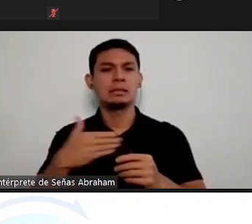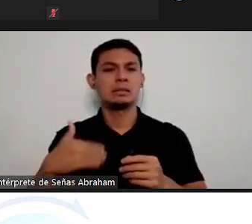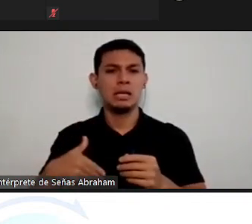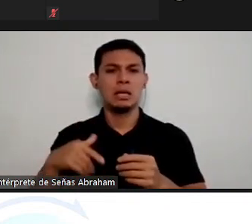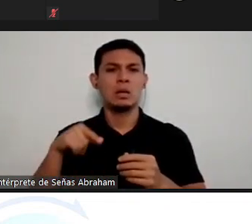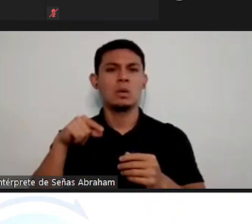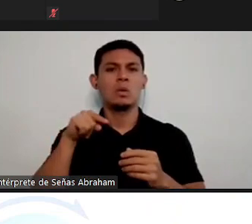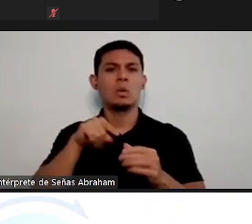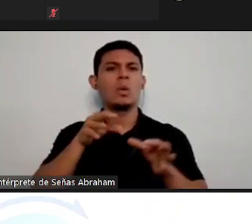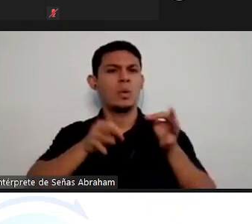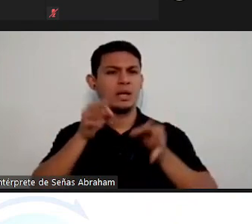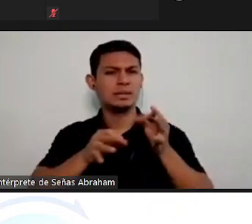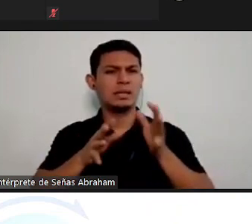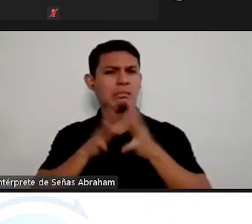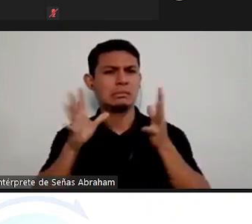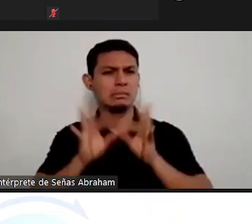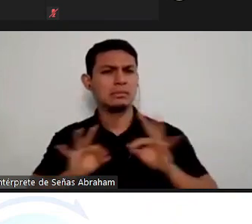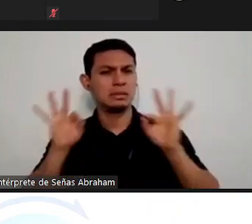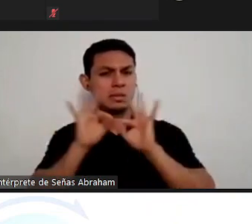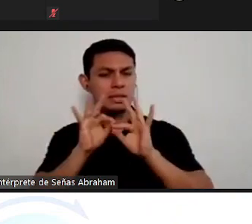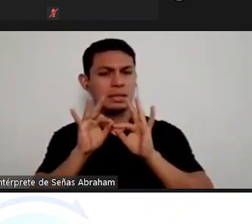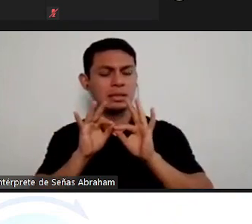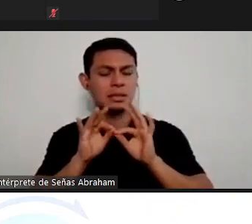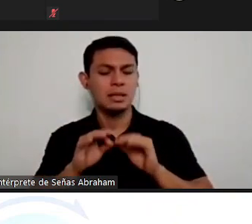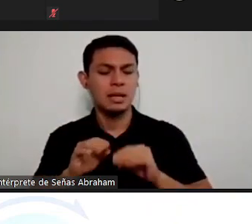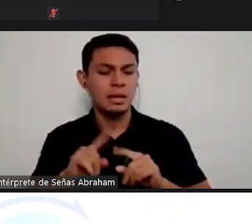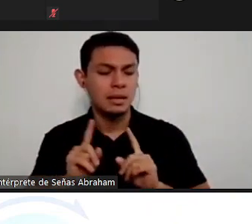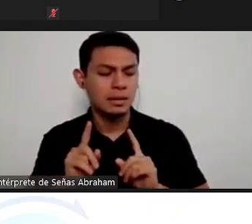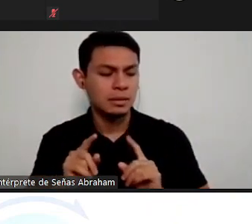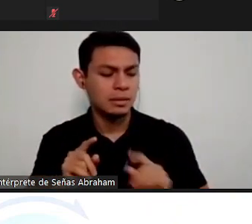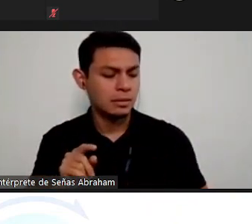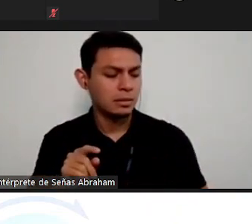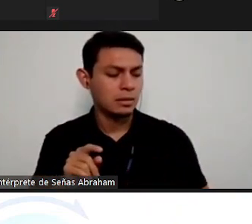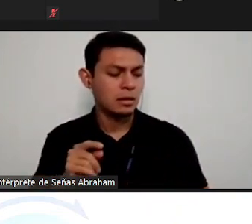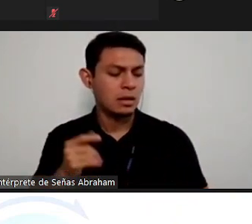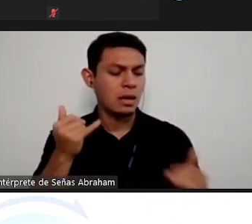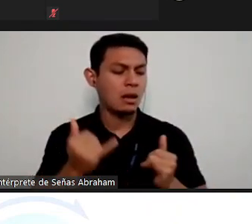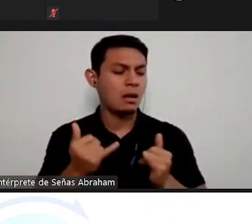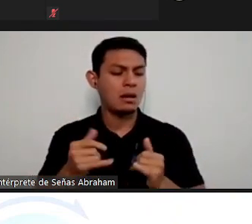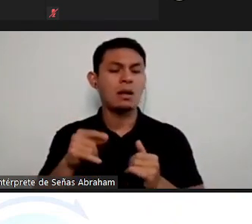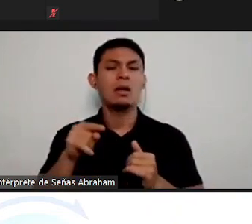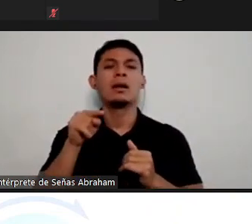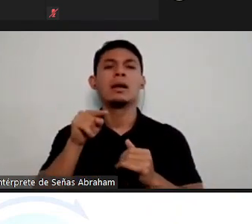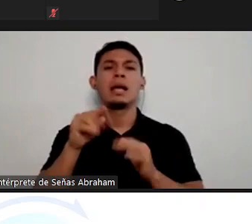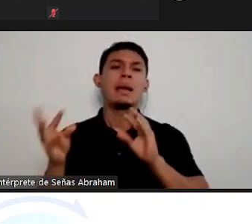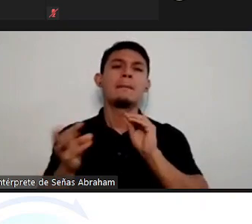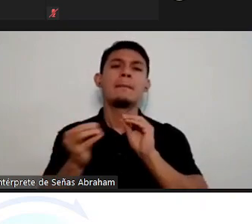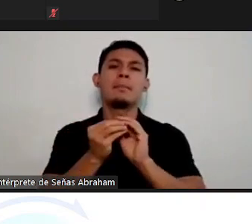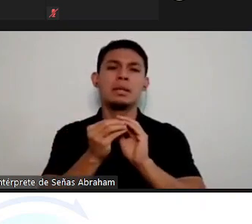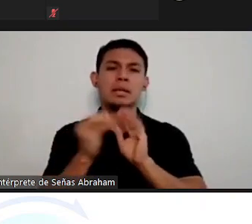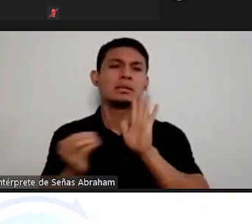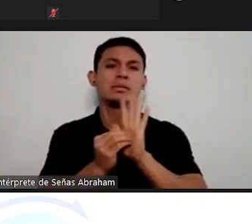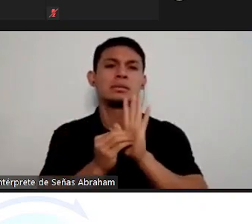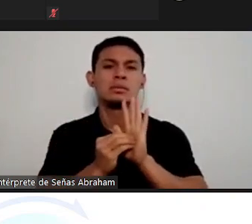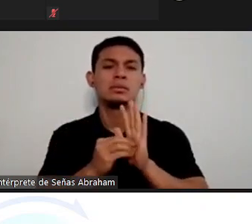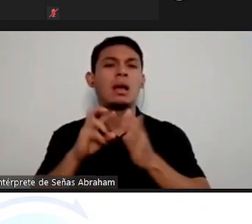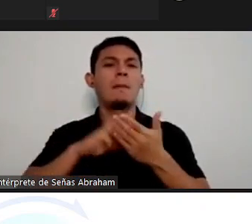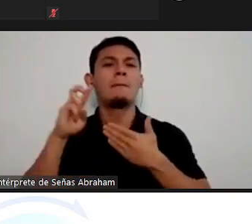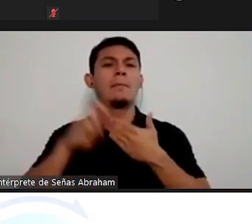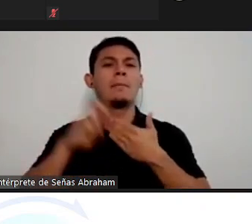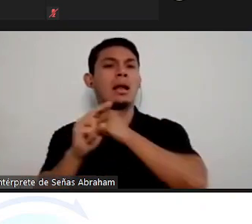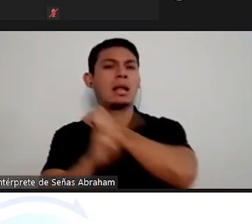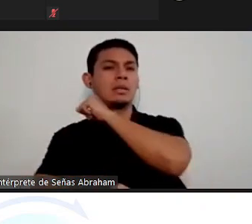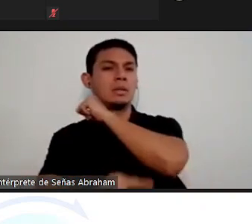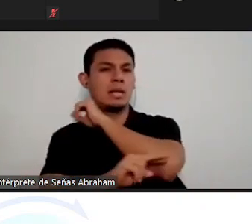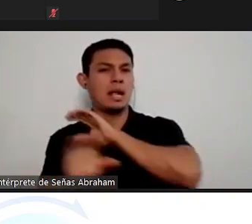mechanisms of this very important mandate and what is the role that can have